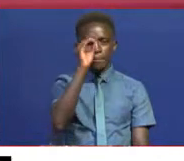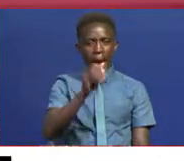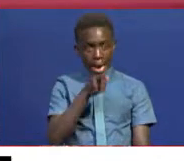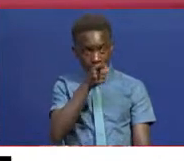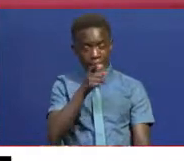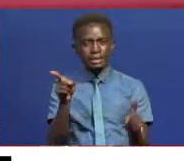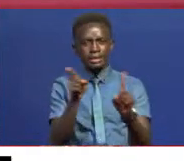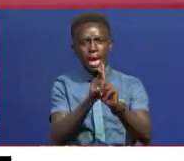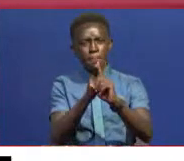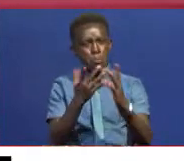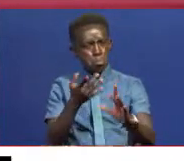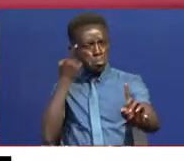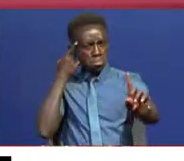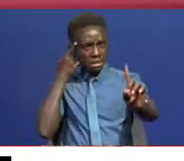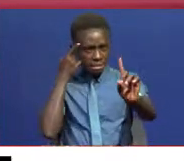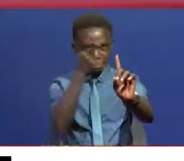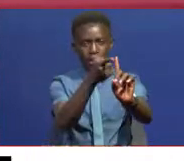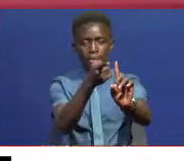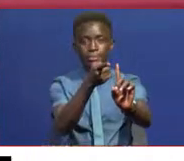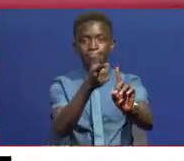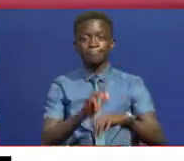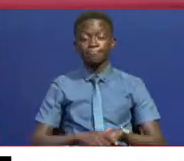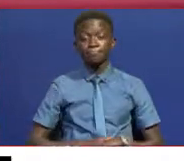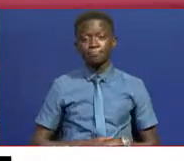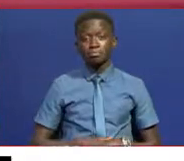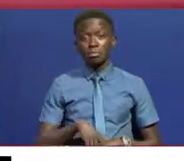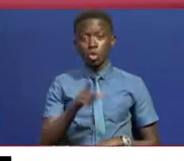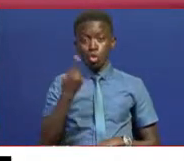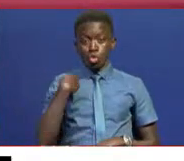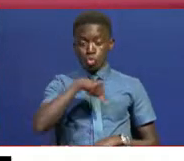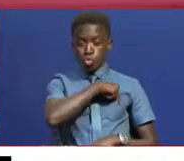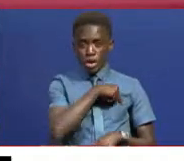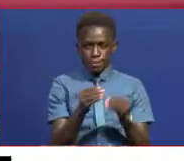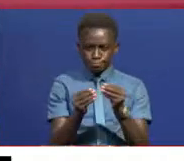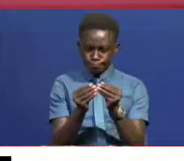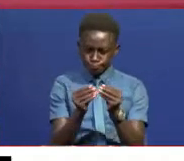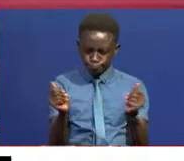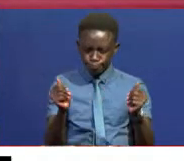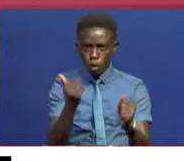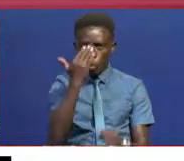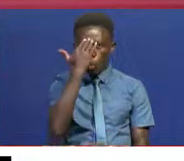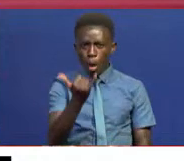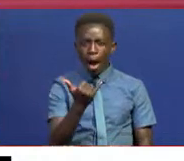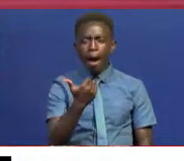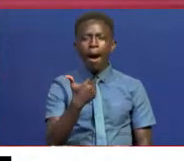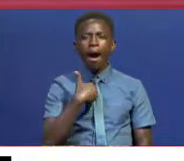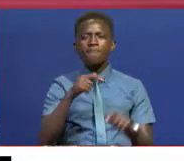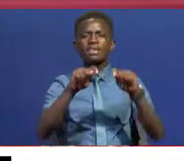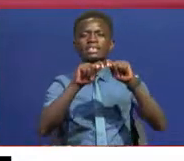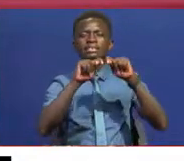to be part of a team that is now going to be enjoined